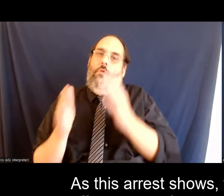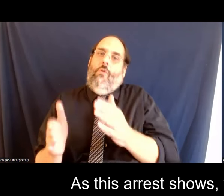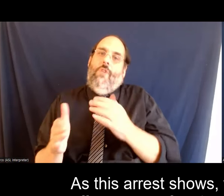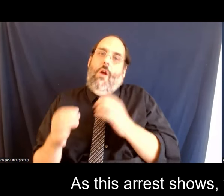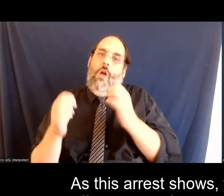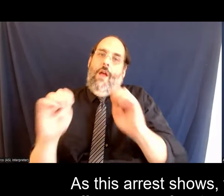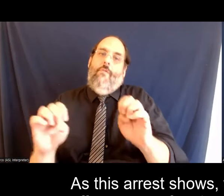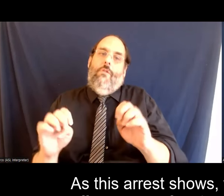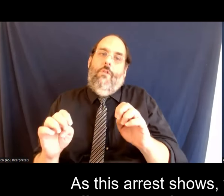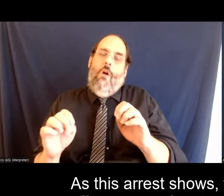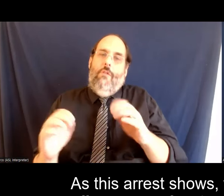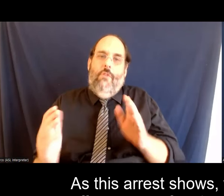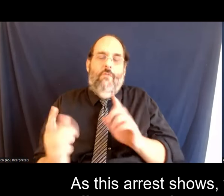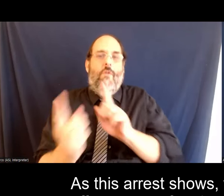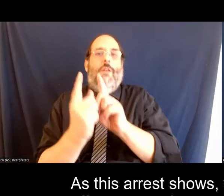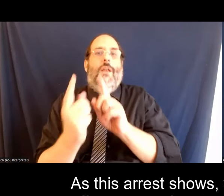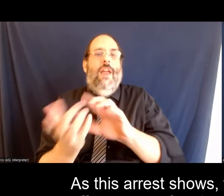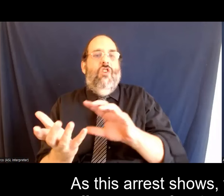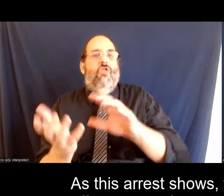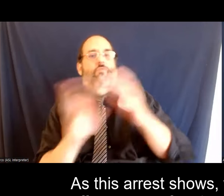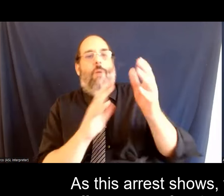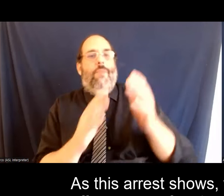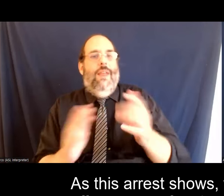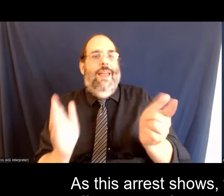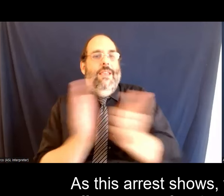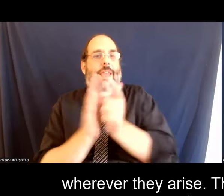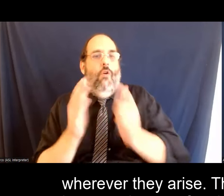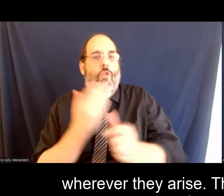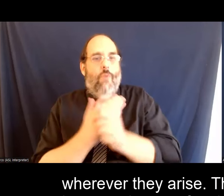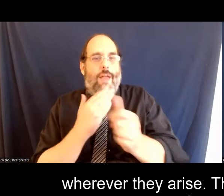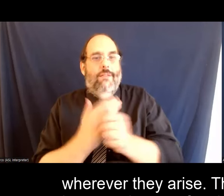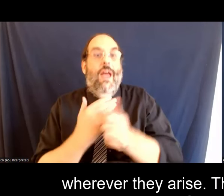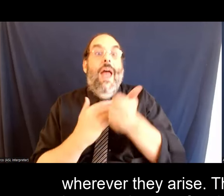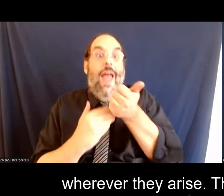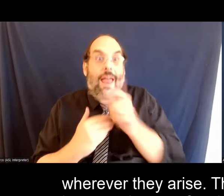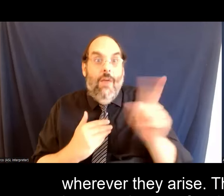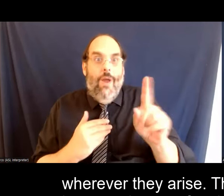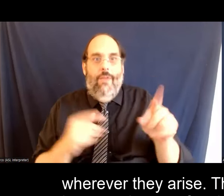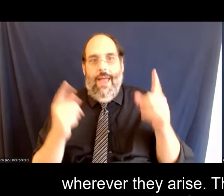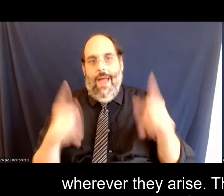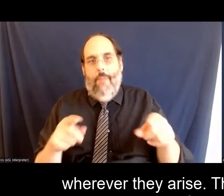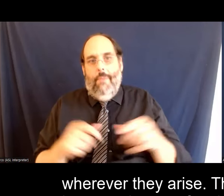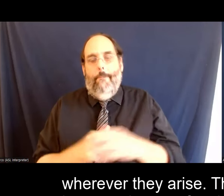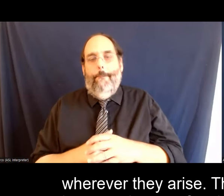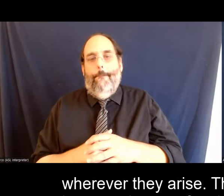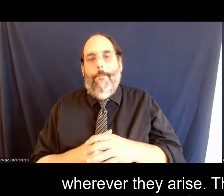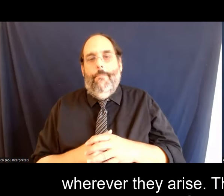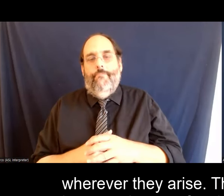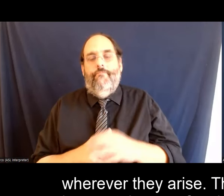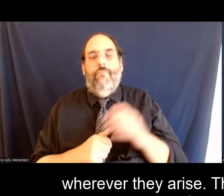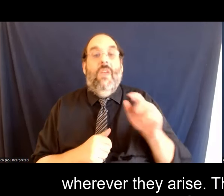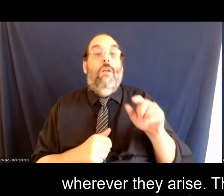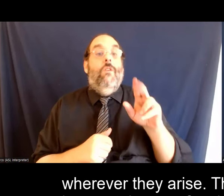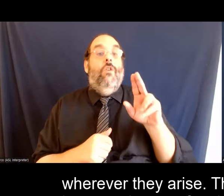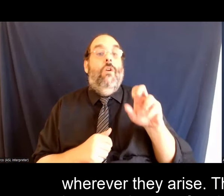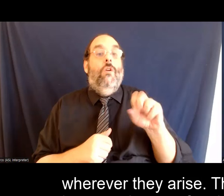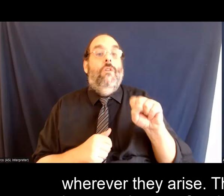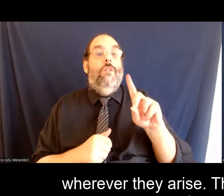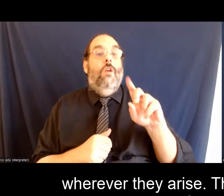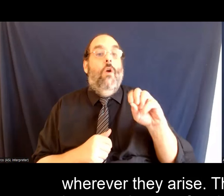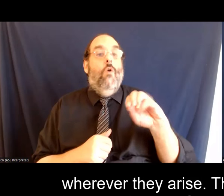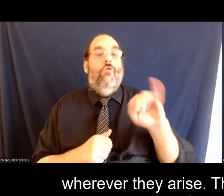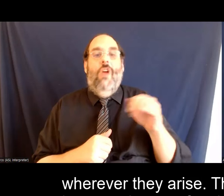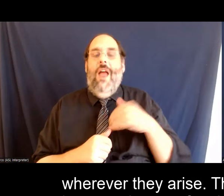efforts on confronting and disrupting illegal threats wherever they arise. The Justice Department has no tolerance